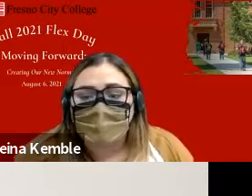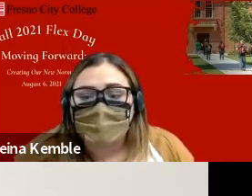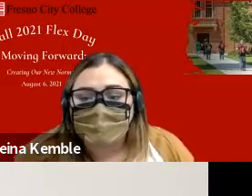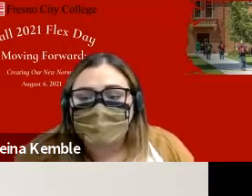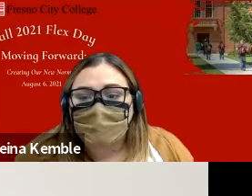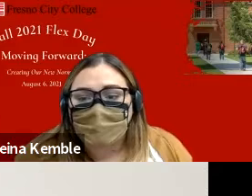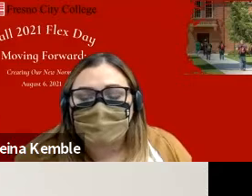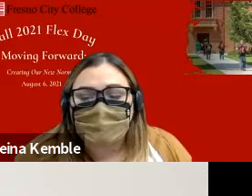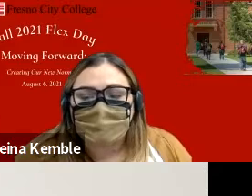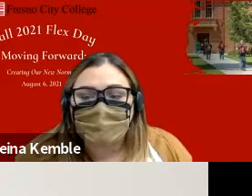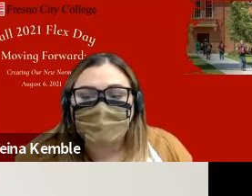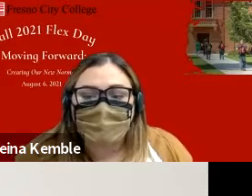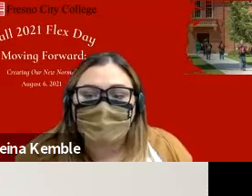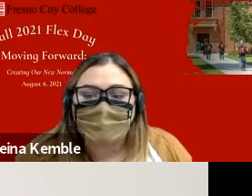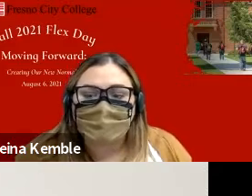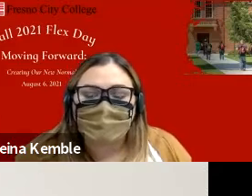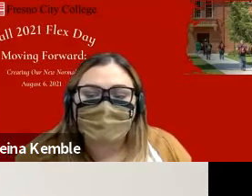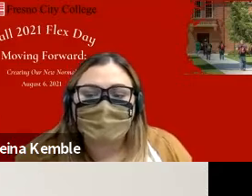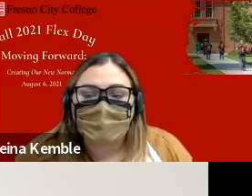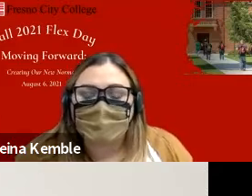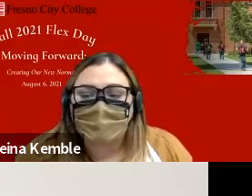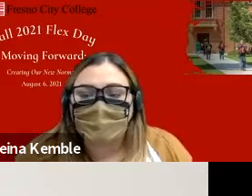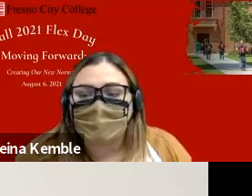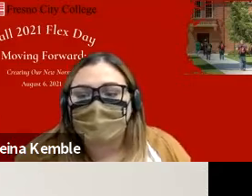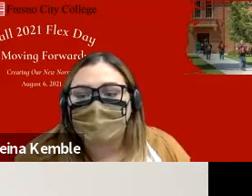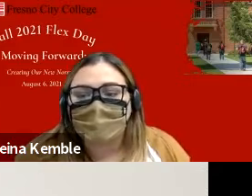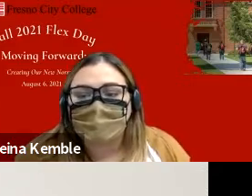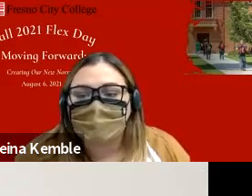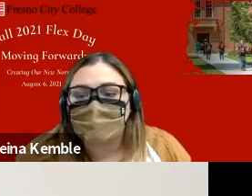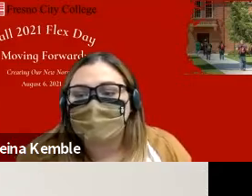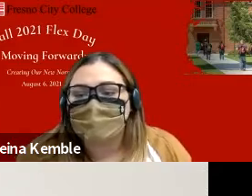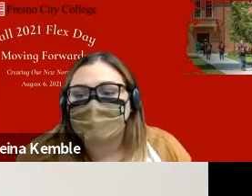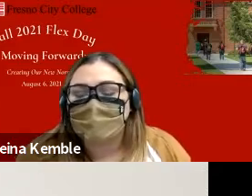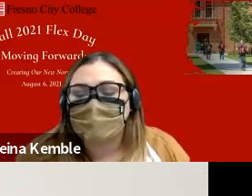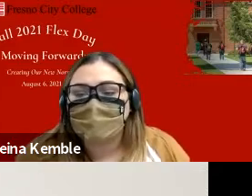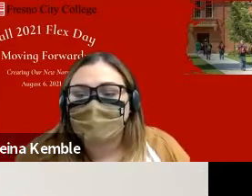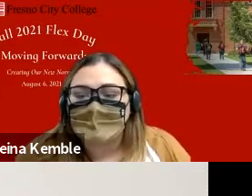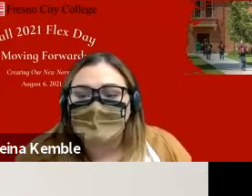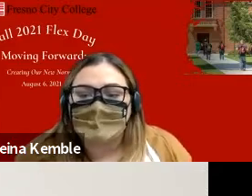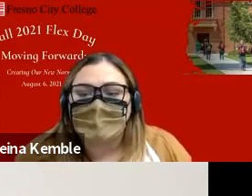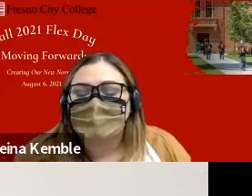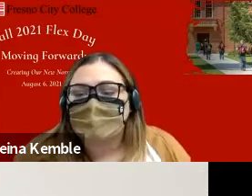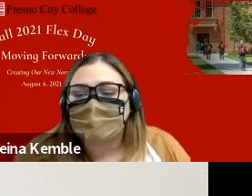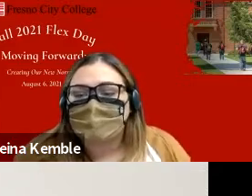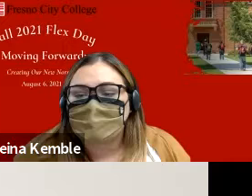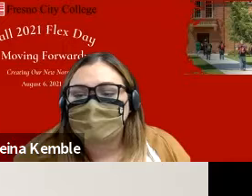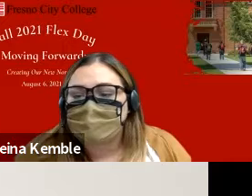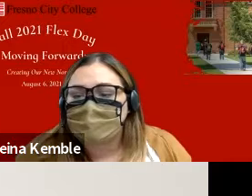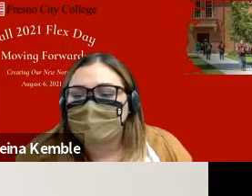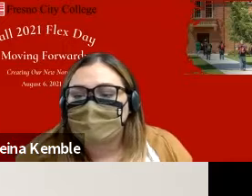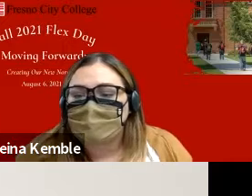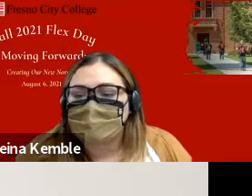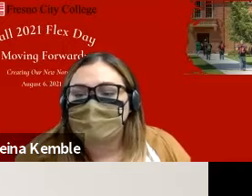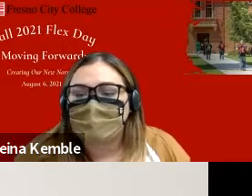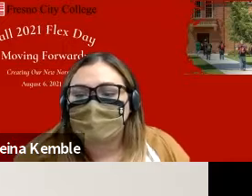VSP also has some exclusive member extras like their frame showroom Iconic. They also offer